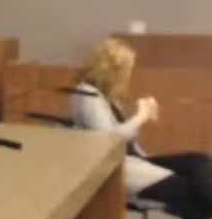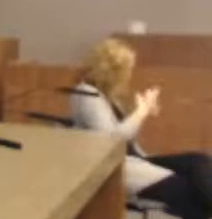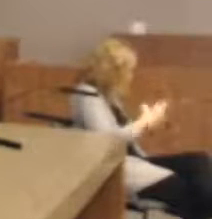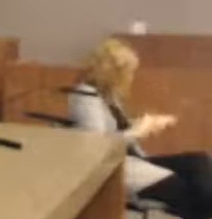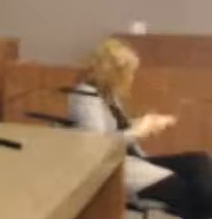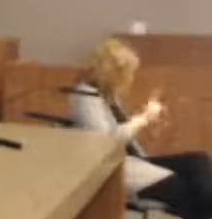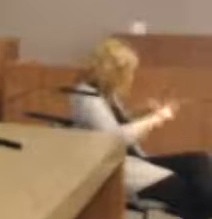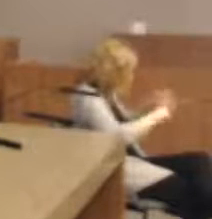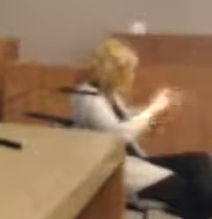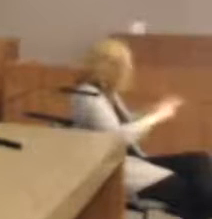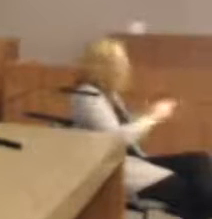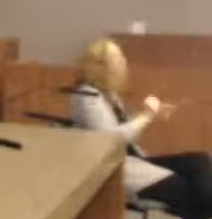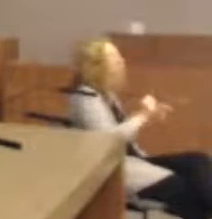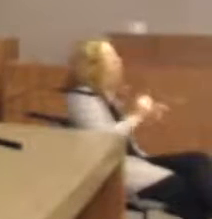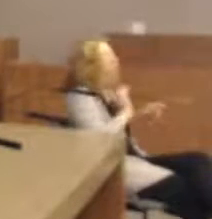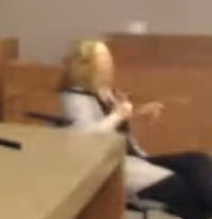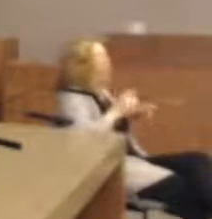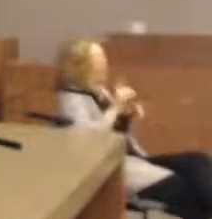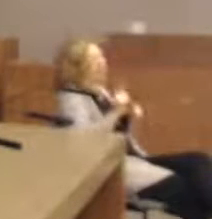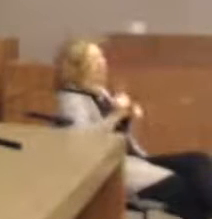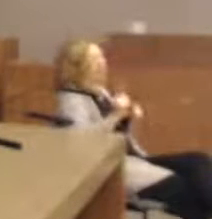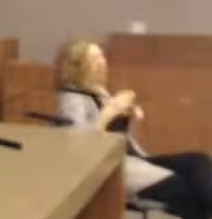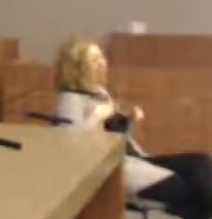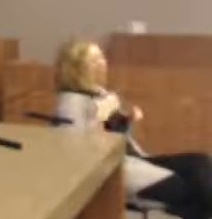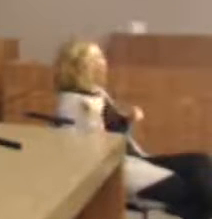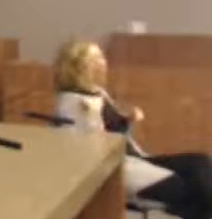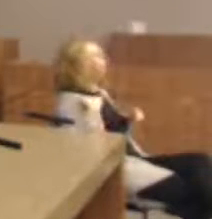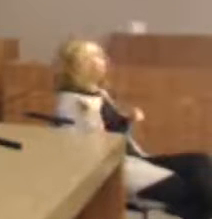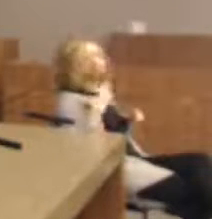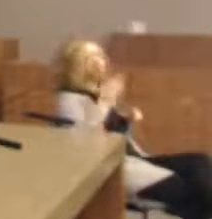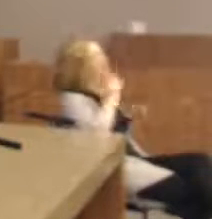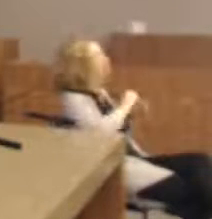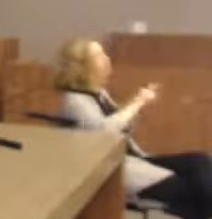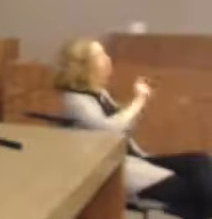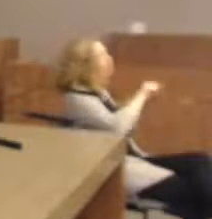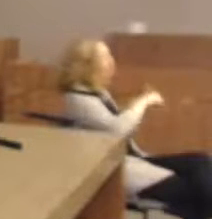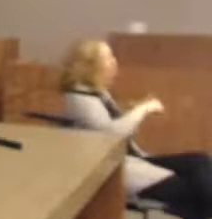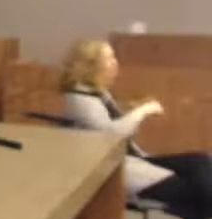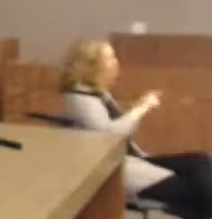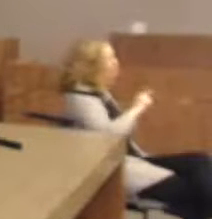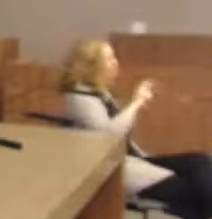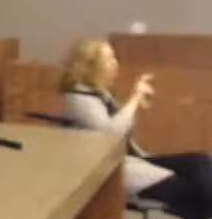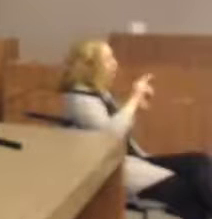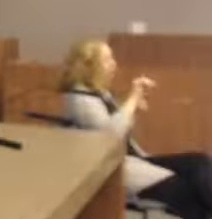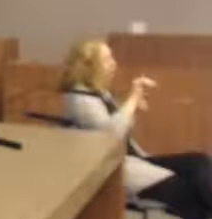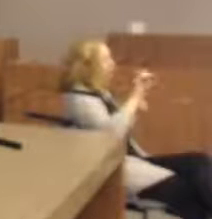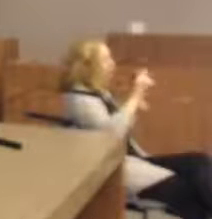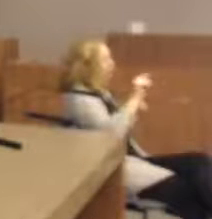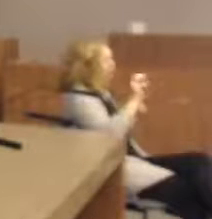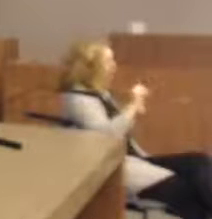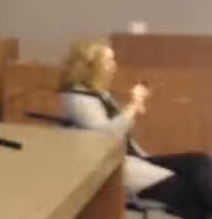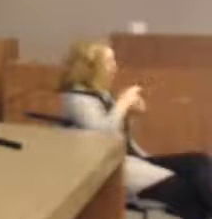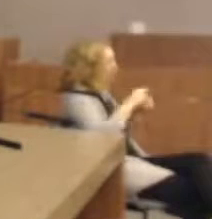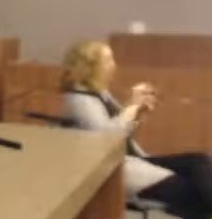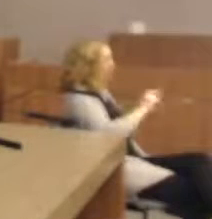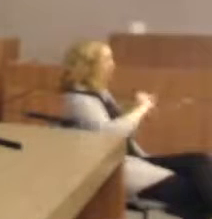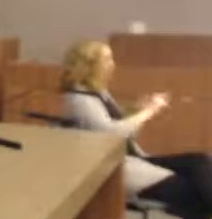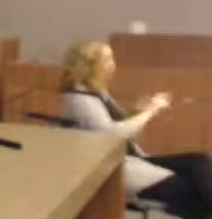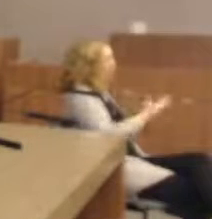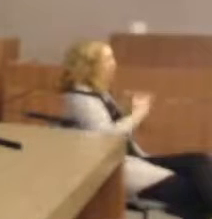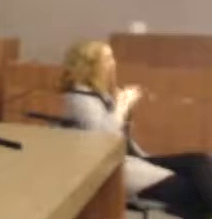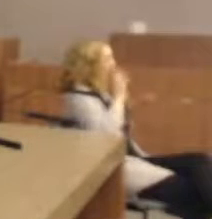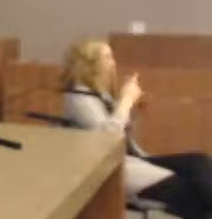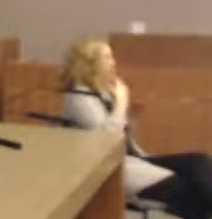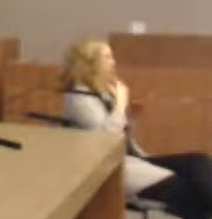then our RGA, my boss, George Gascon, might make a call later to the victim and check in. And during that call, I might say something